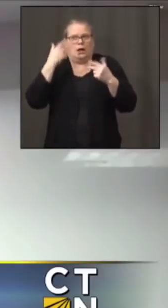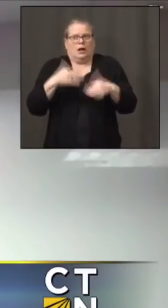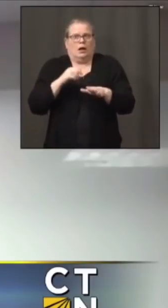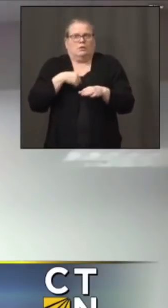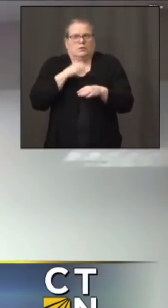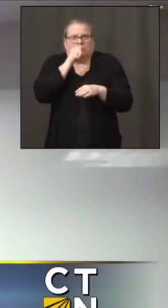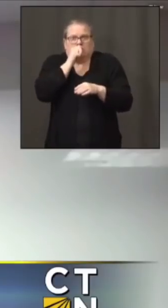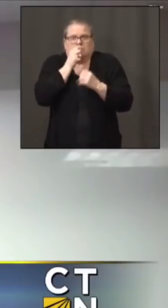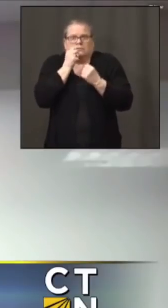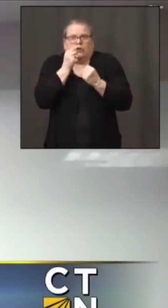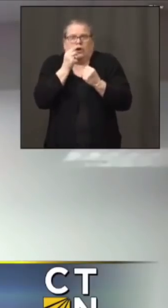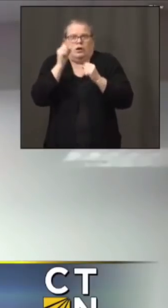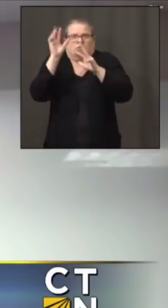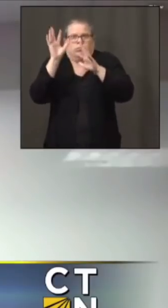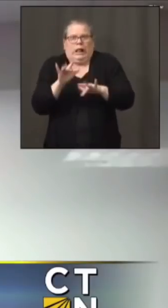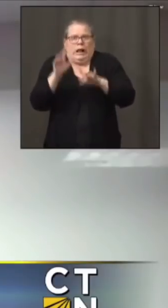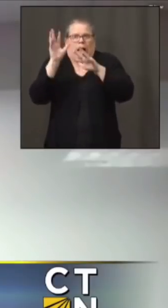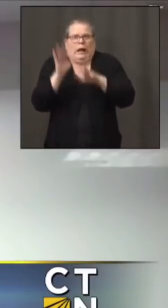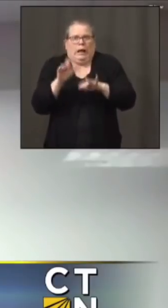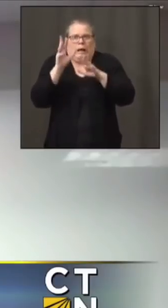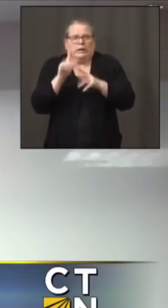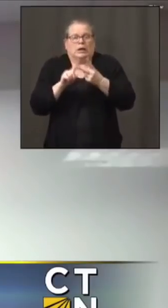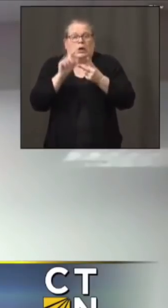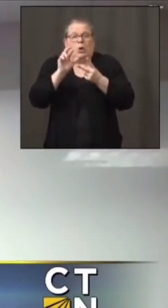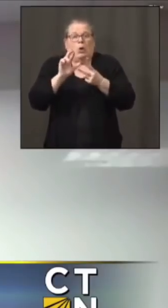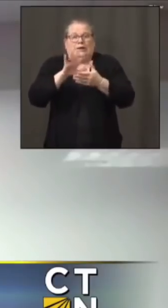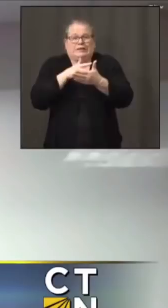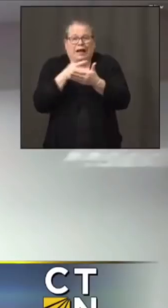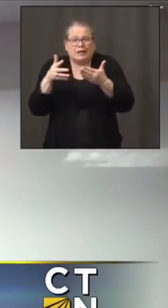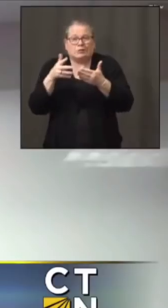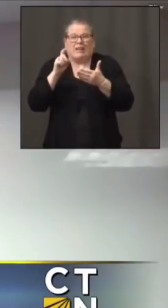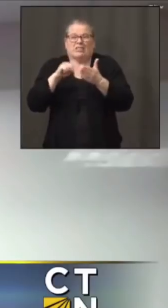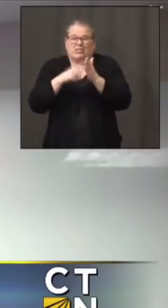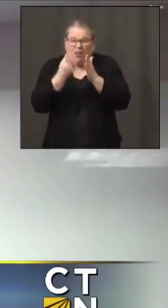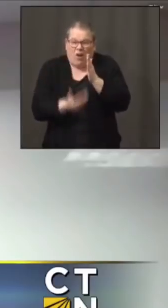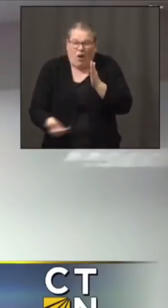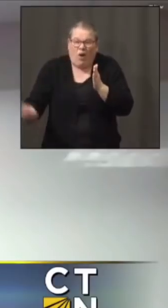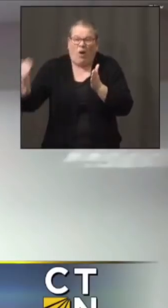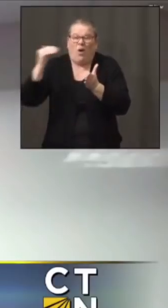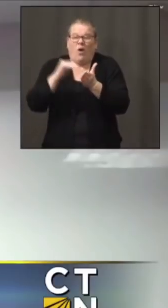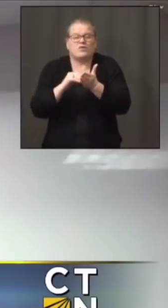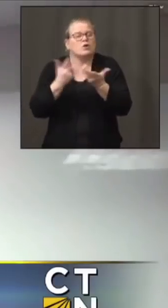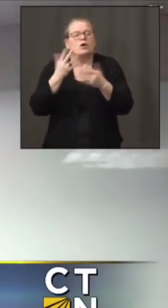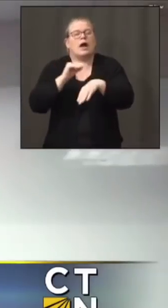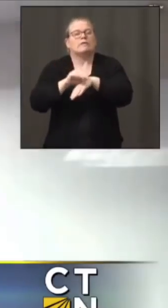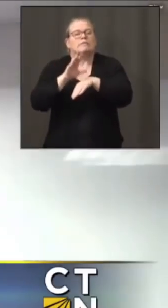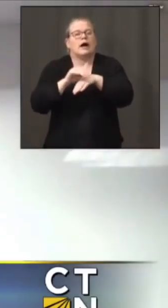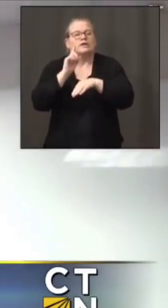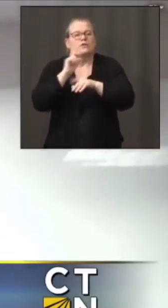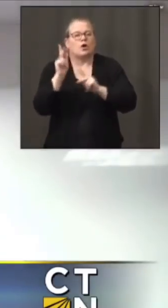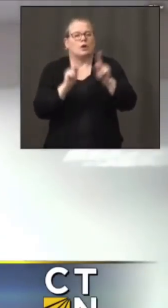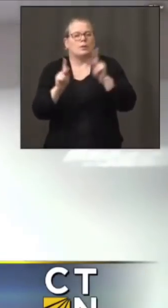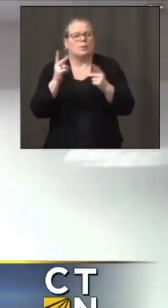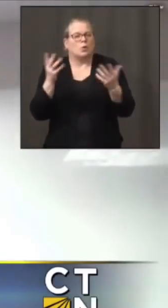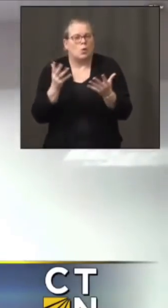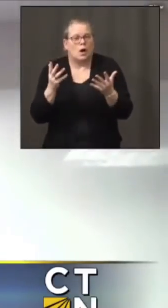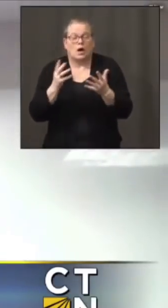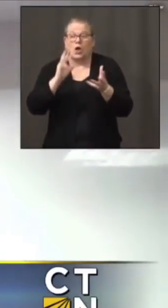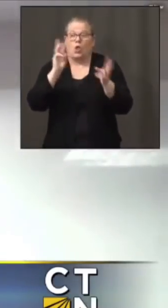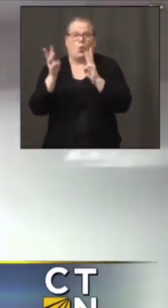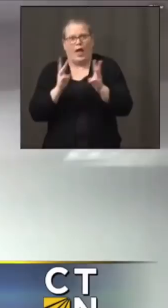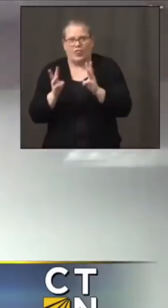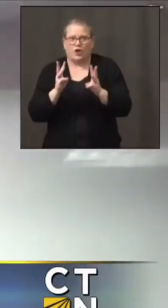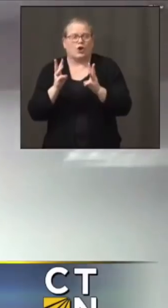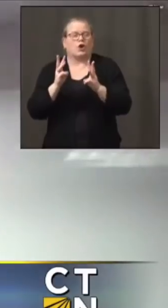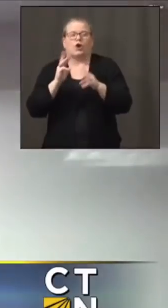rescheduling and potentially starting the whole process over, what advice do you have for somebody who just is unlucky and the weather just keeps trying